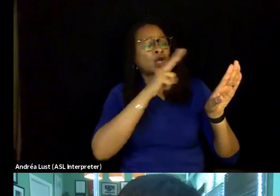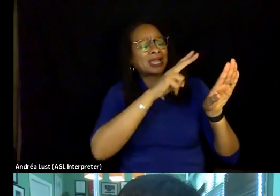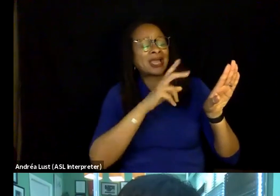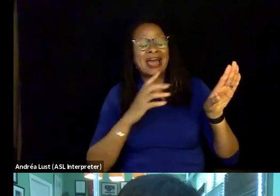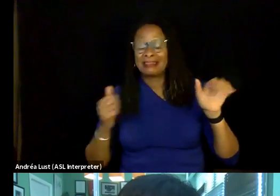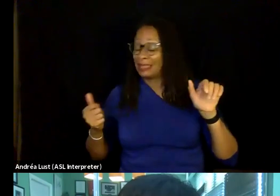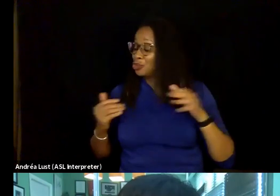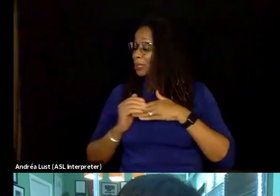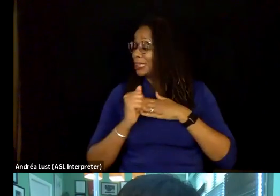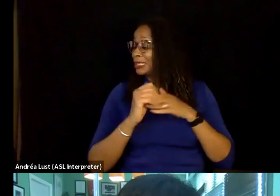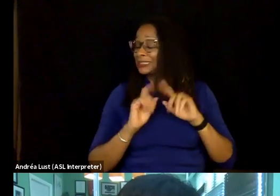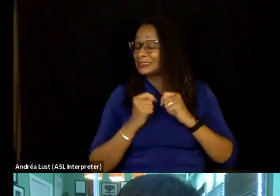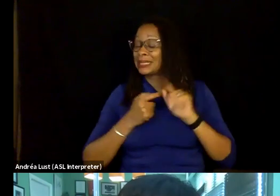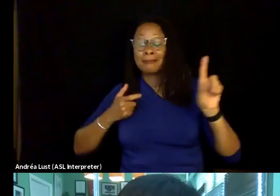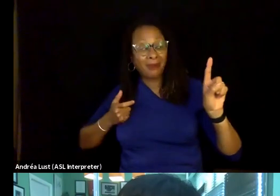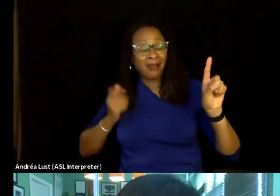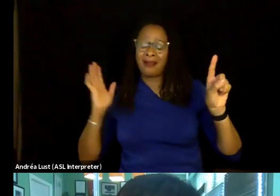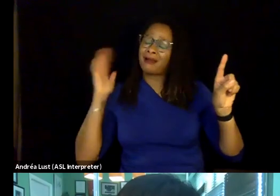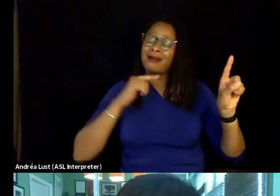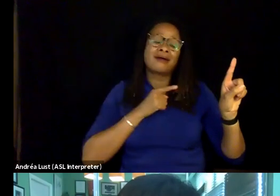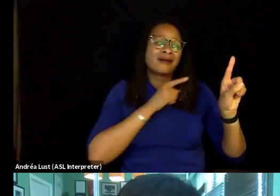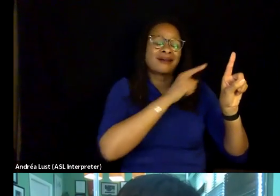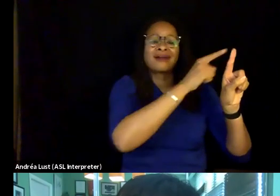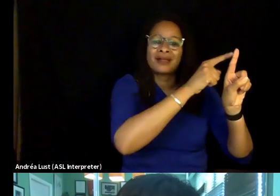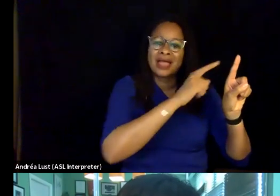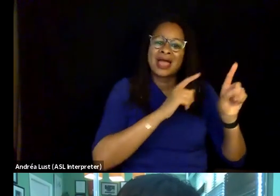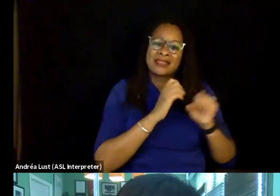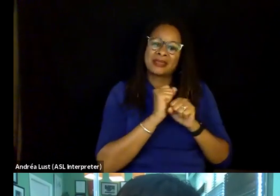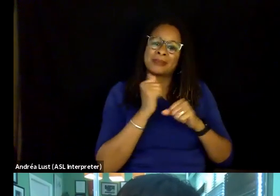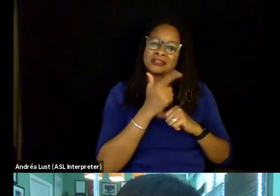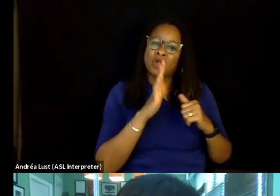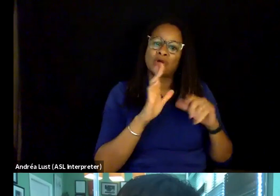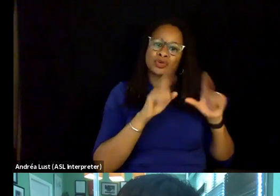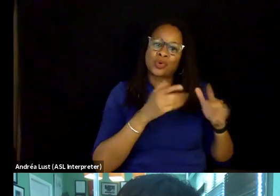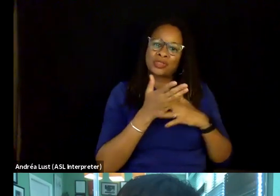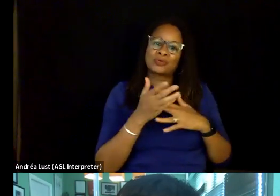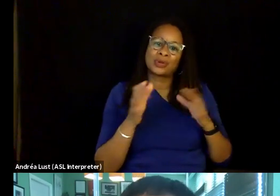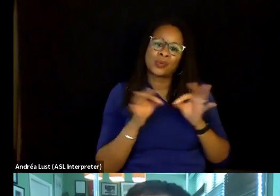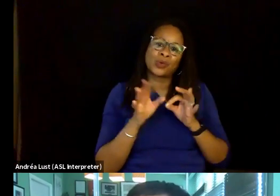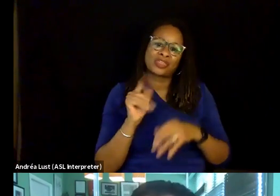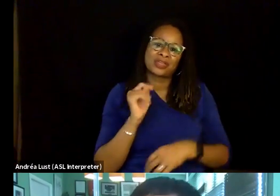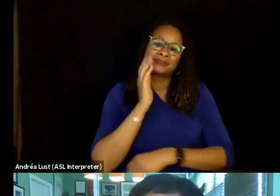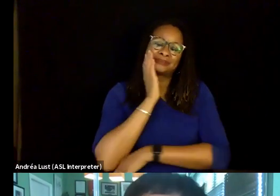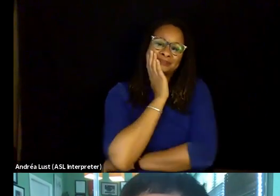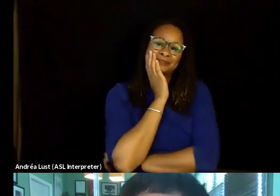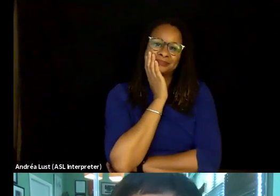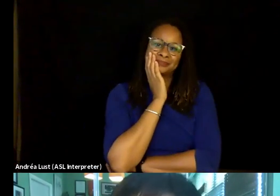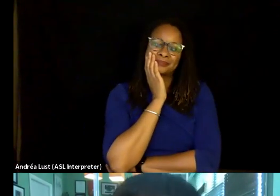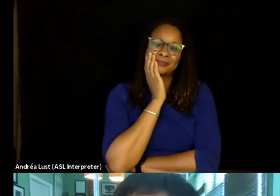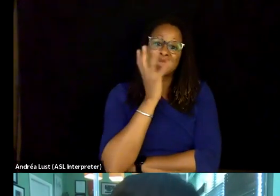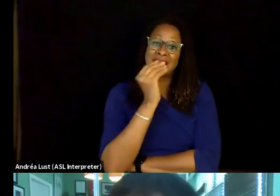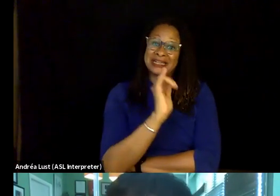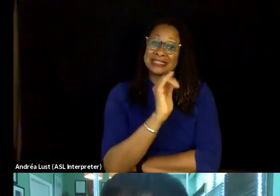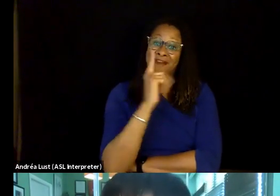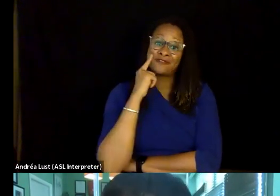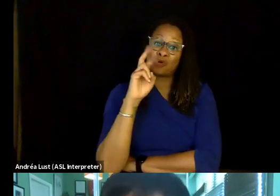to climb with you, and that makes all that you're going through really worthwhile? And the same for